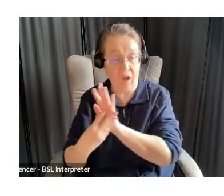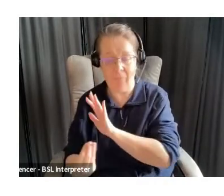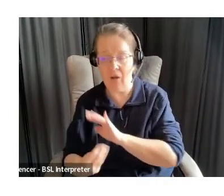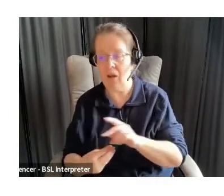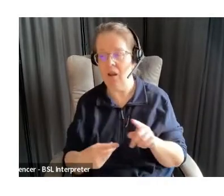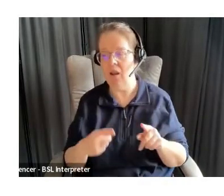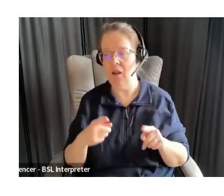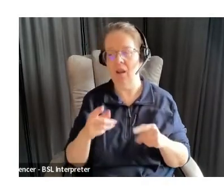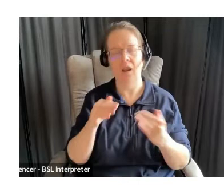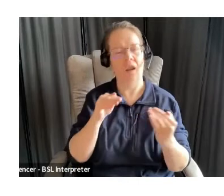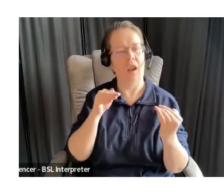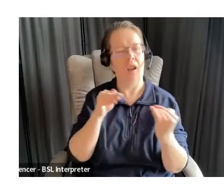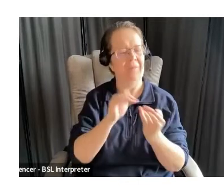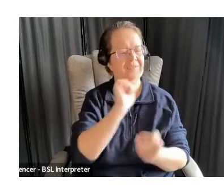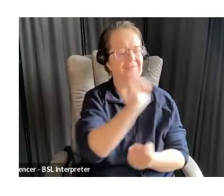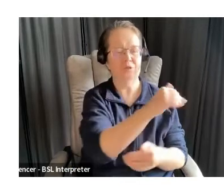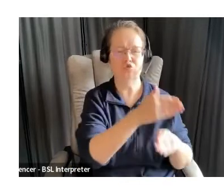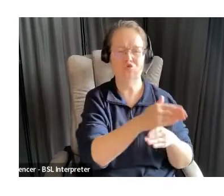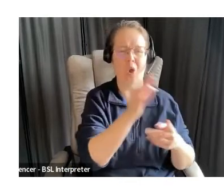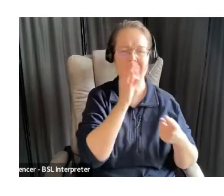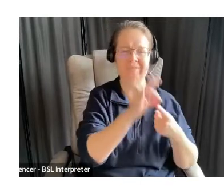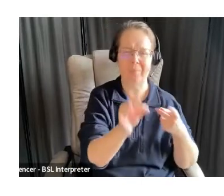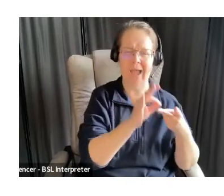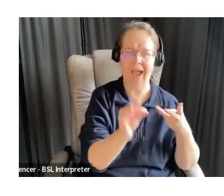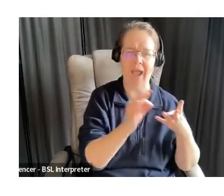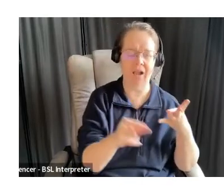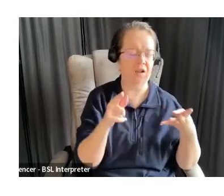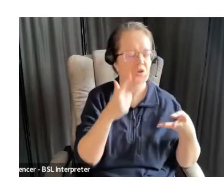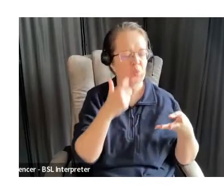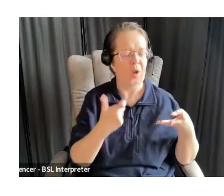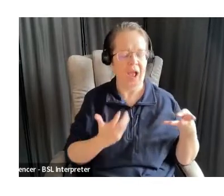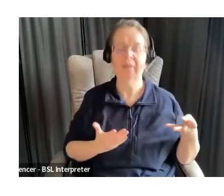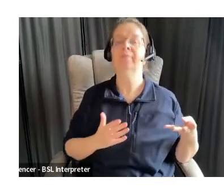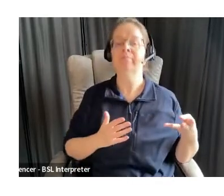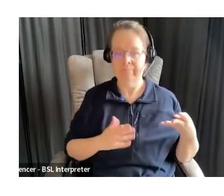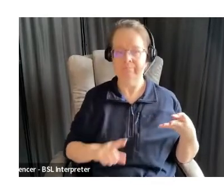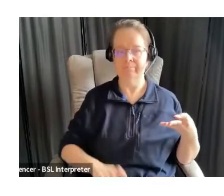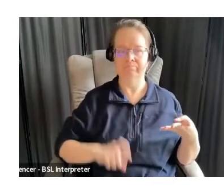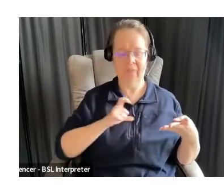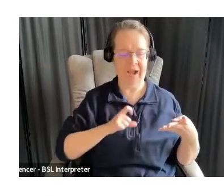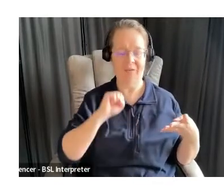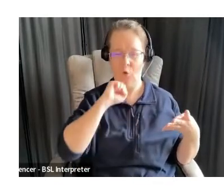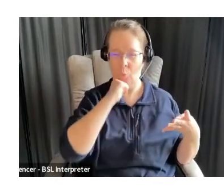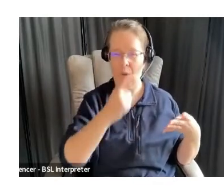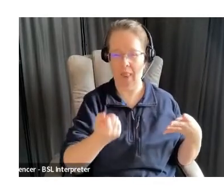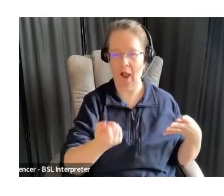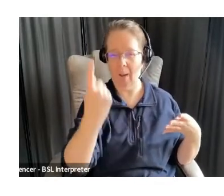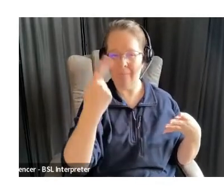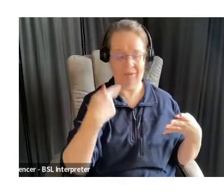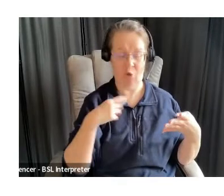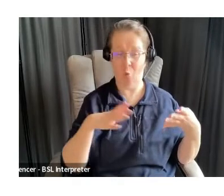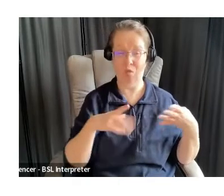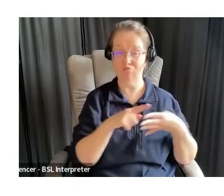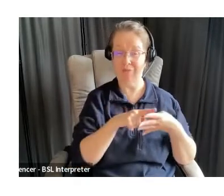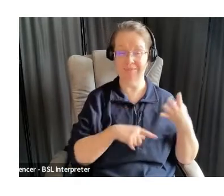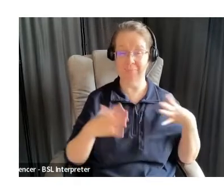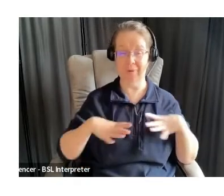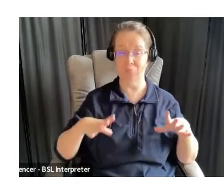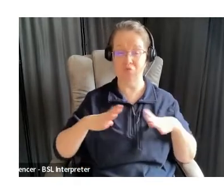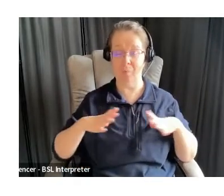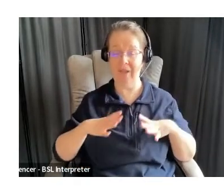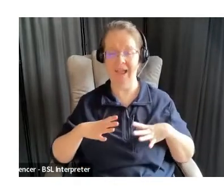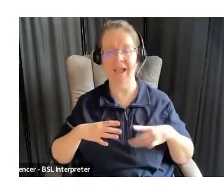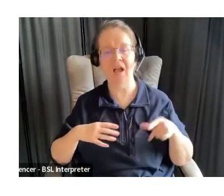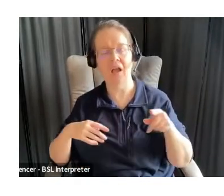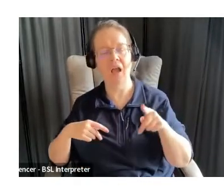that meet the job spec, you can feel more confident that that's what's going to come up and that you've prepared as well as you can. For anyone